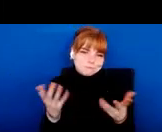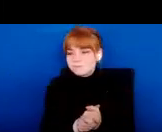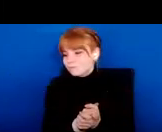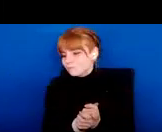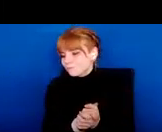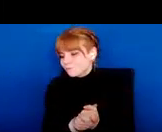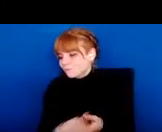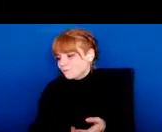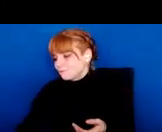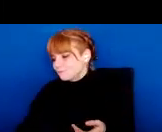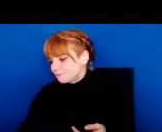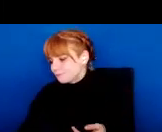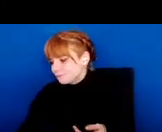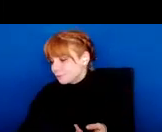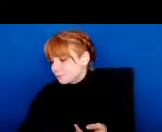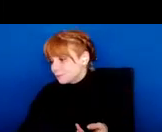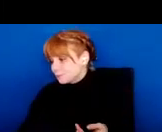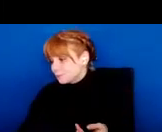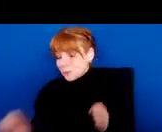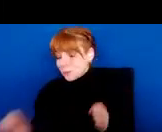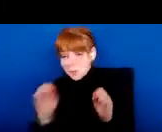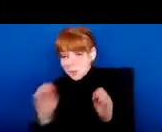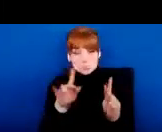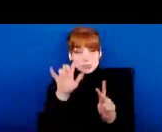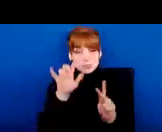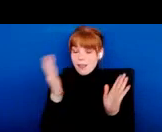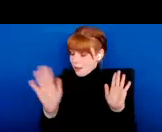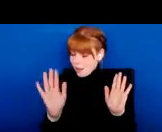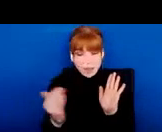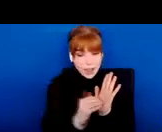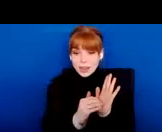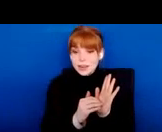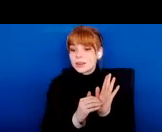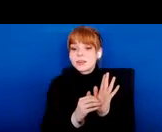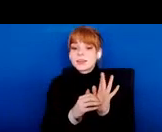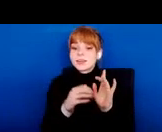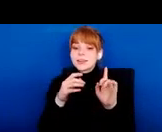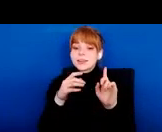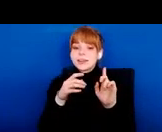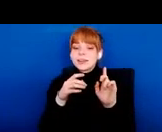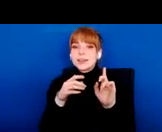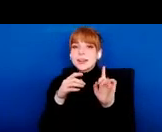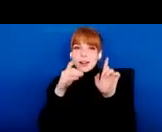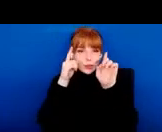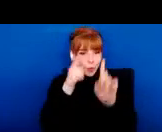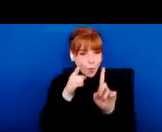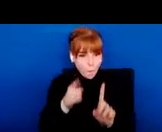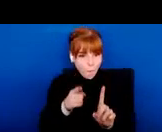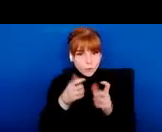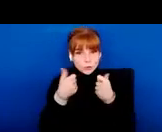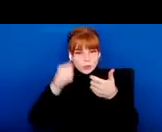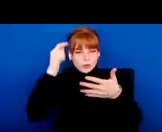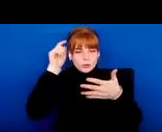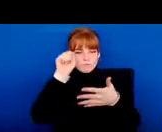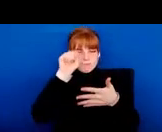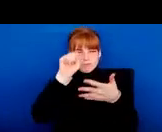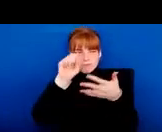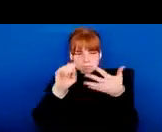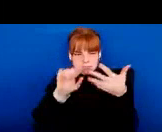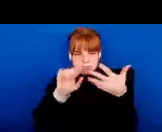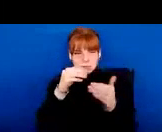Okay. So that was just kind of a, again, the goal here is we talk about some of these new things in about an hour, and then